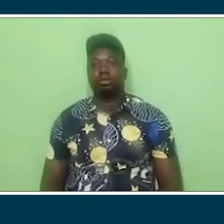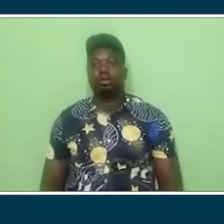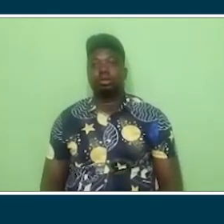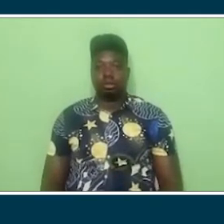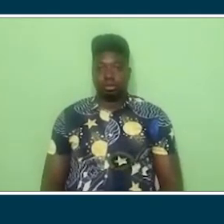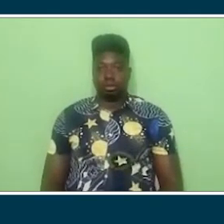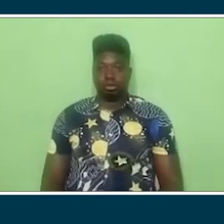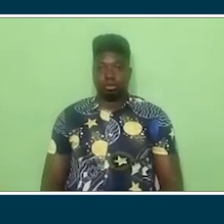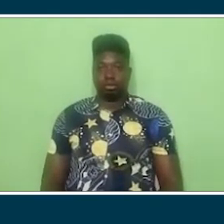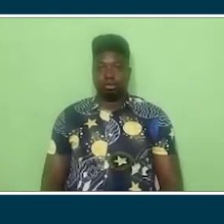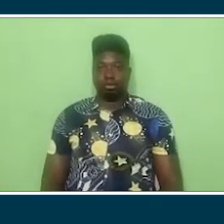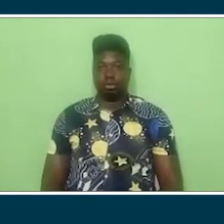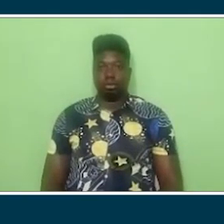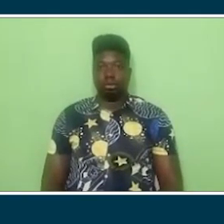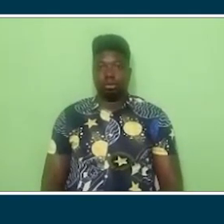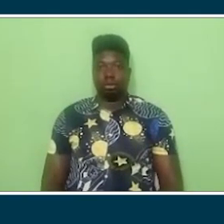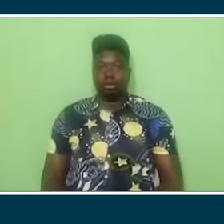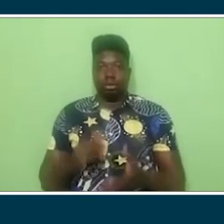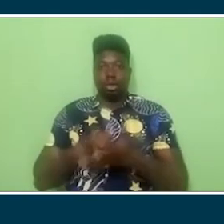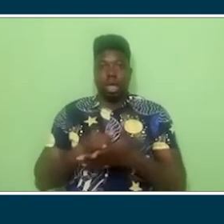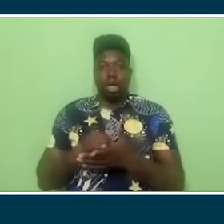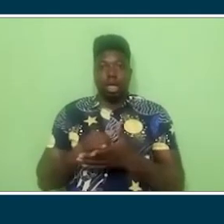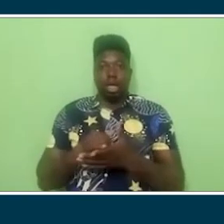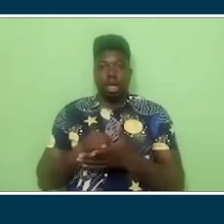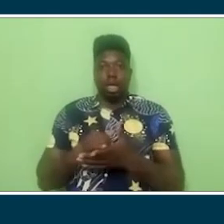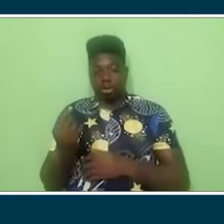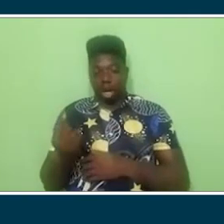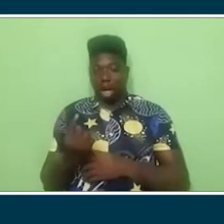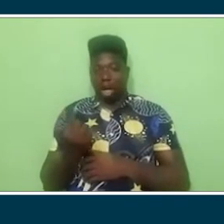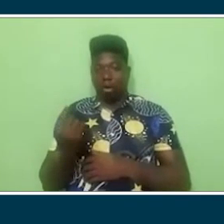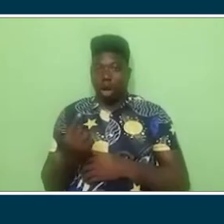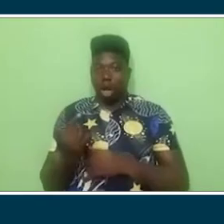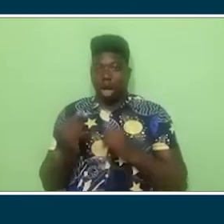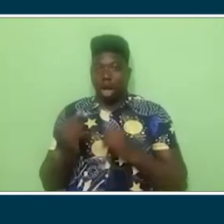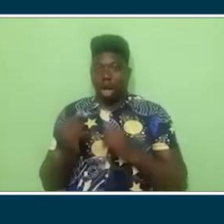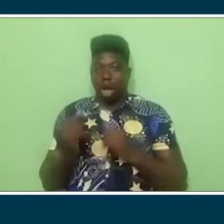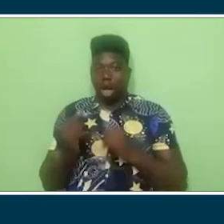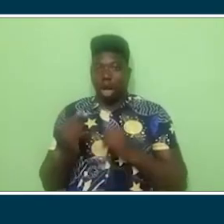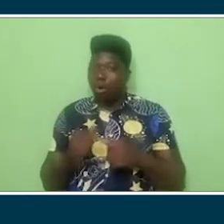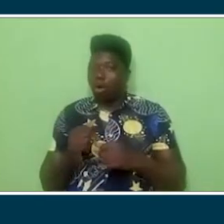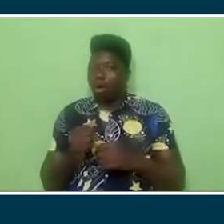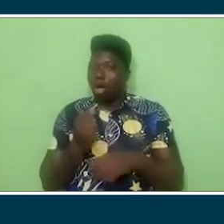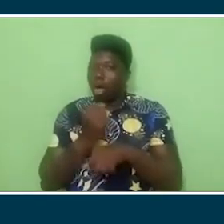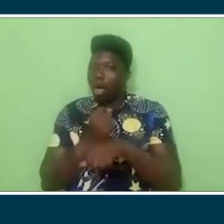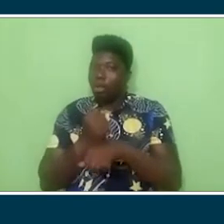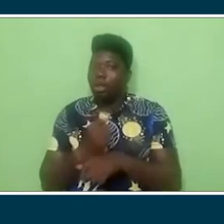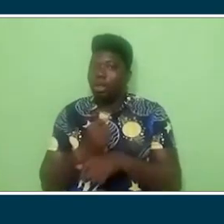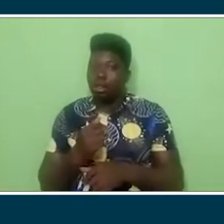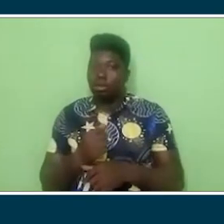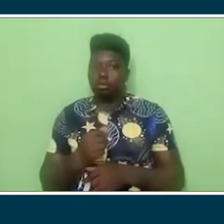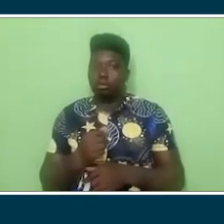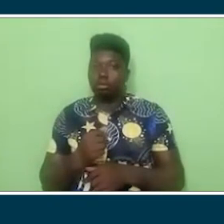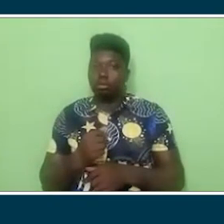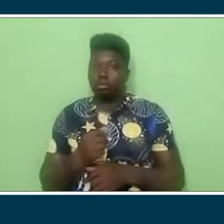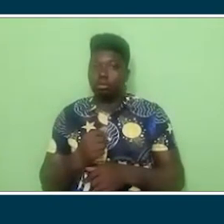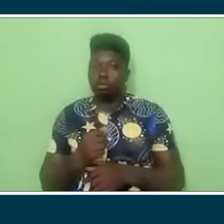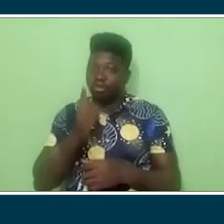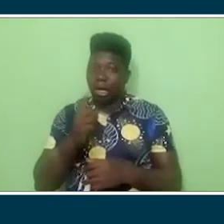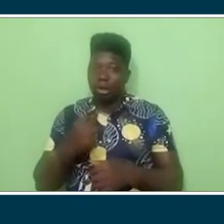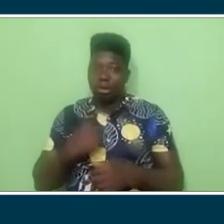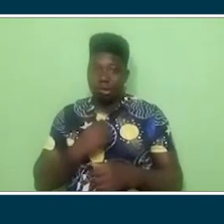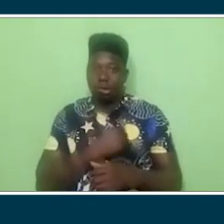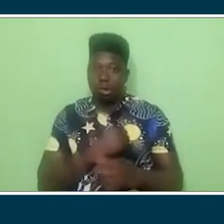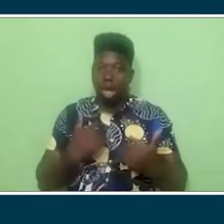ways that someone could have operated that way. And in fact, we may have entrenched some